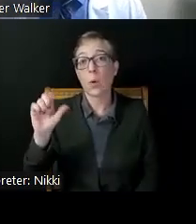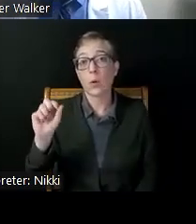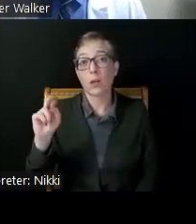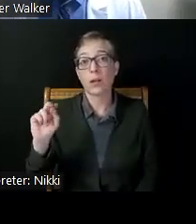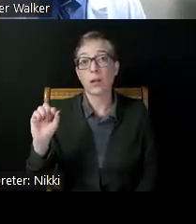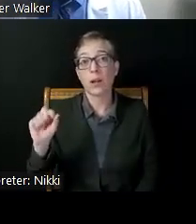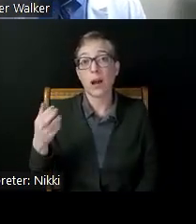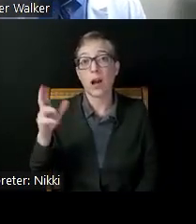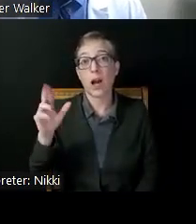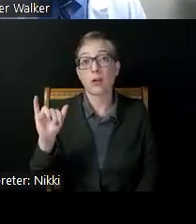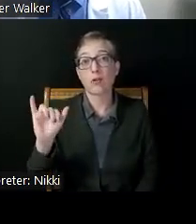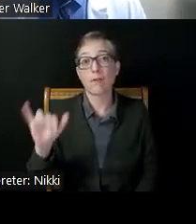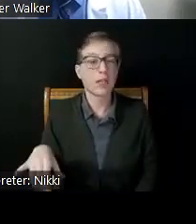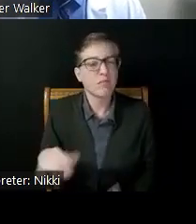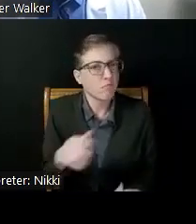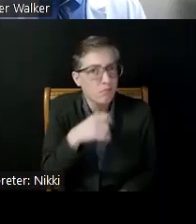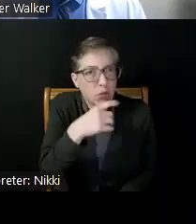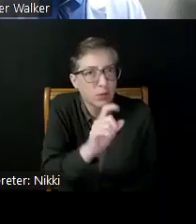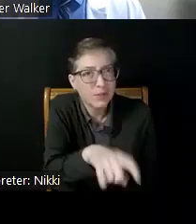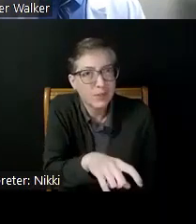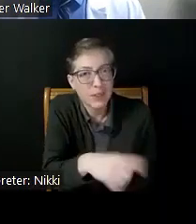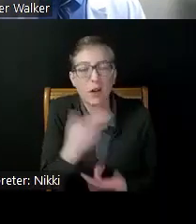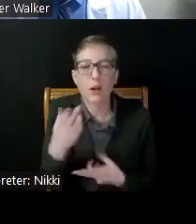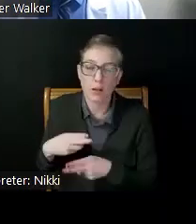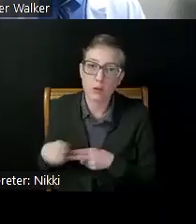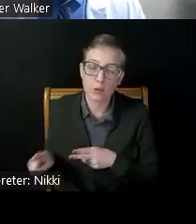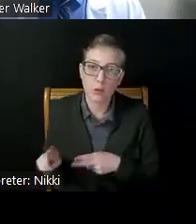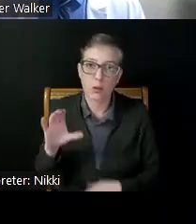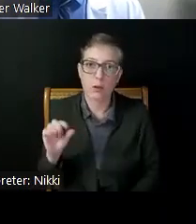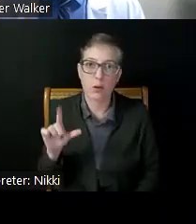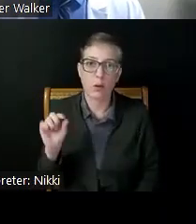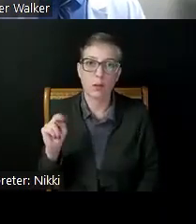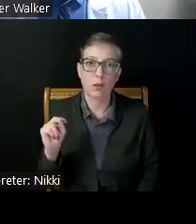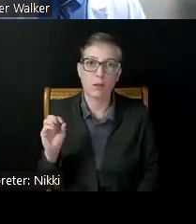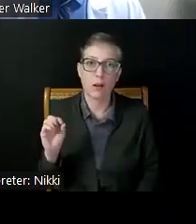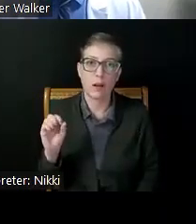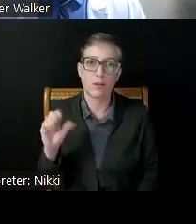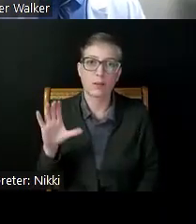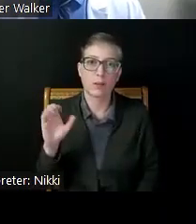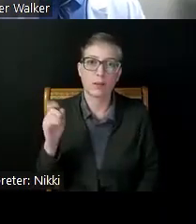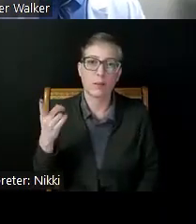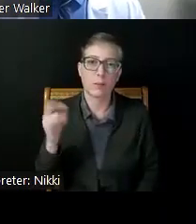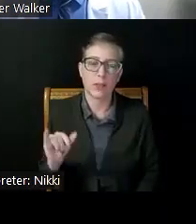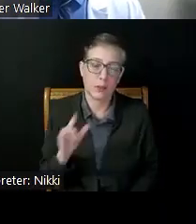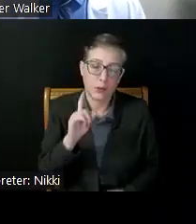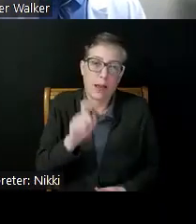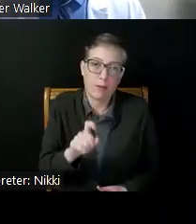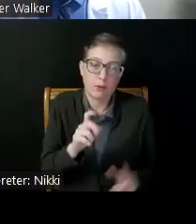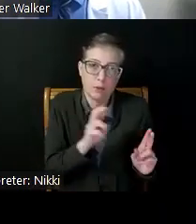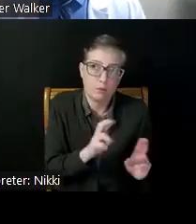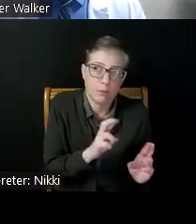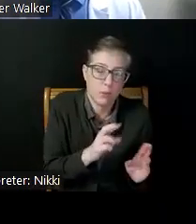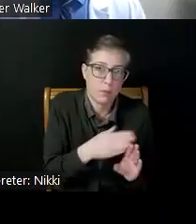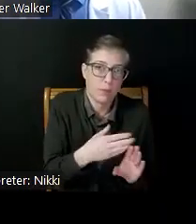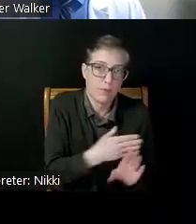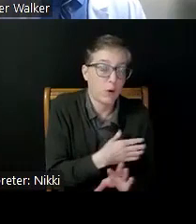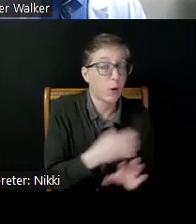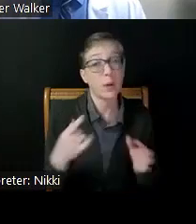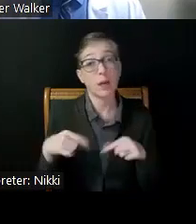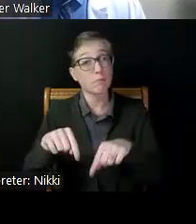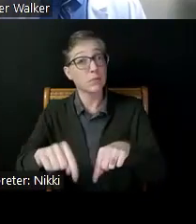Even the short colonoscopy, known as the flexible sigmoidoscopy, you'd have to do some form of bowel prep before that.